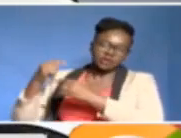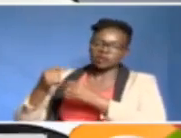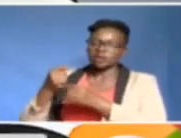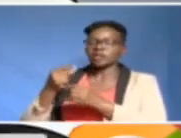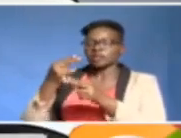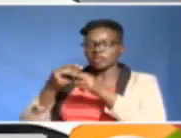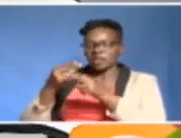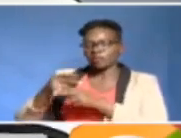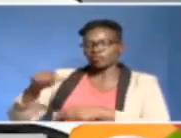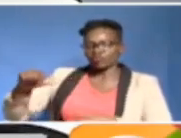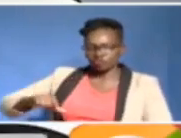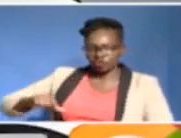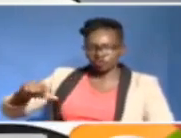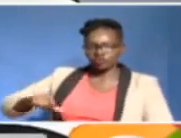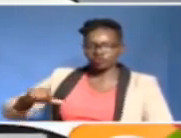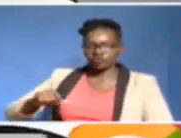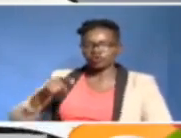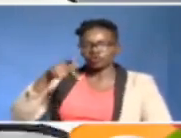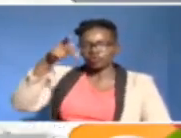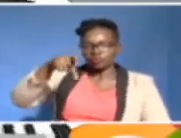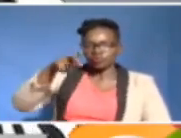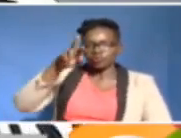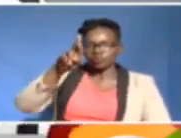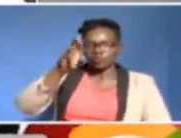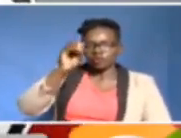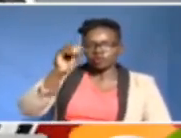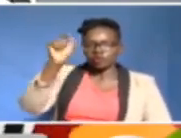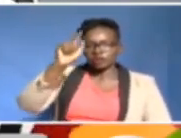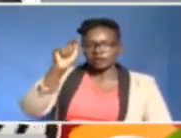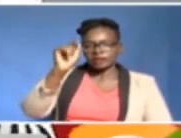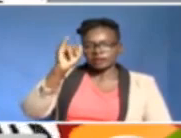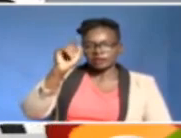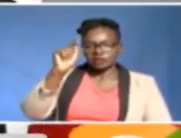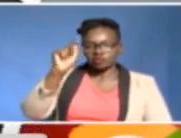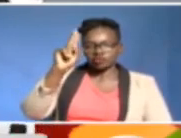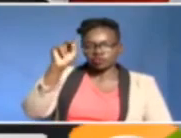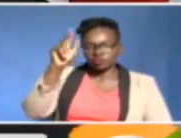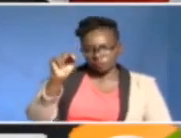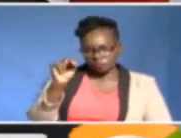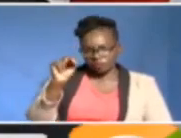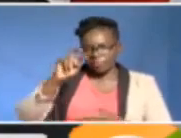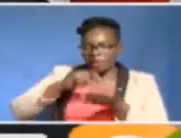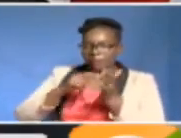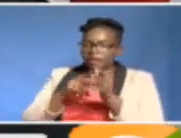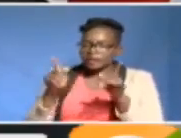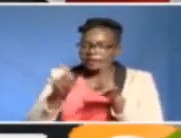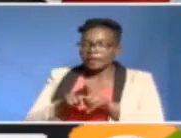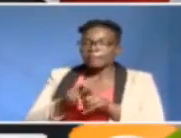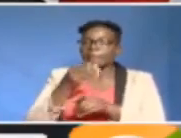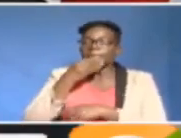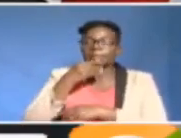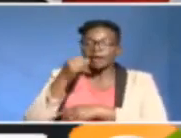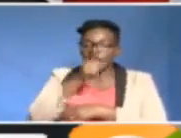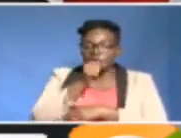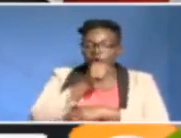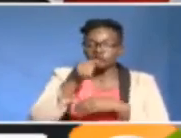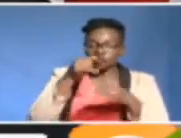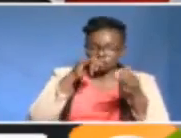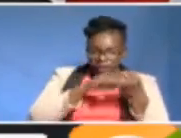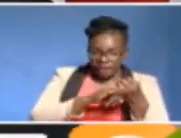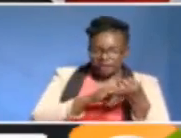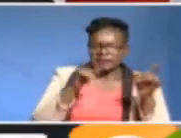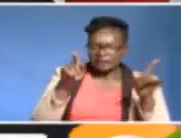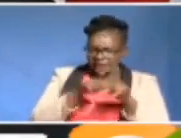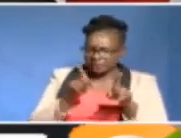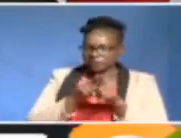prostitution. But also the men, especially the older men who are married, are also in adultery. You know, that is